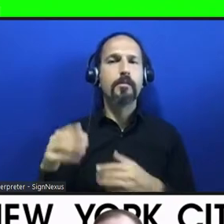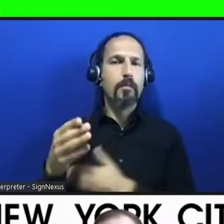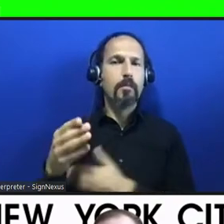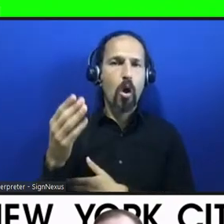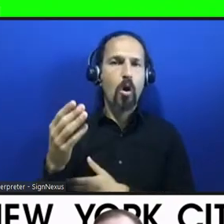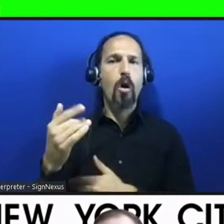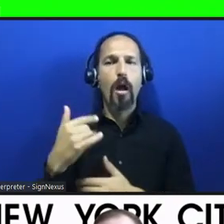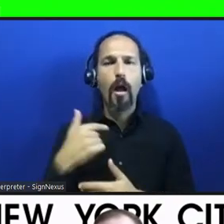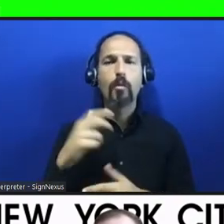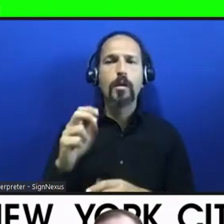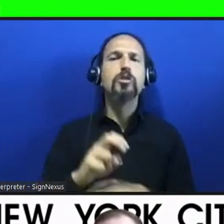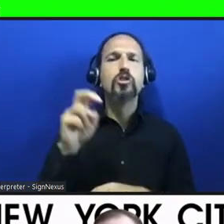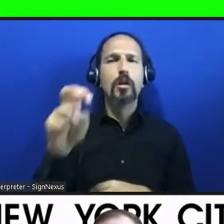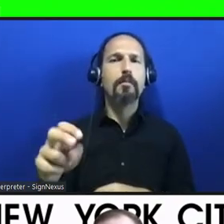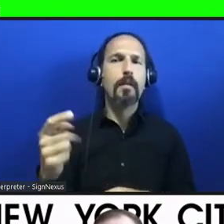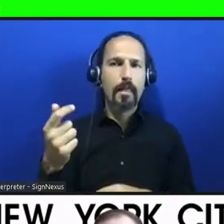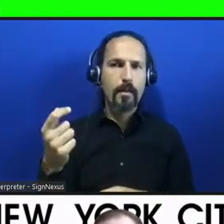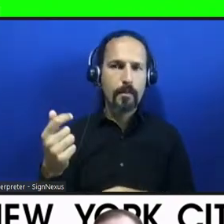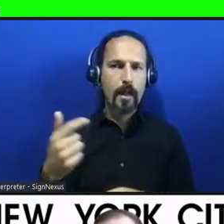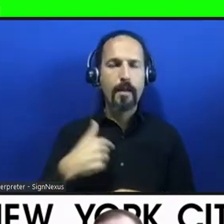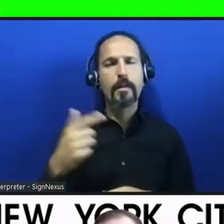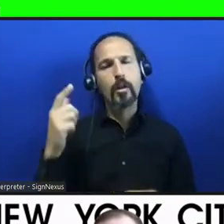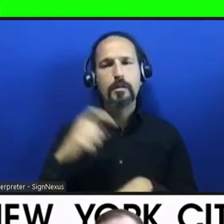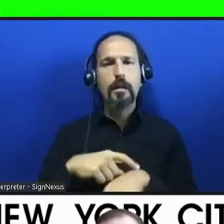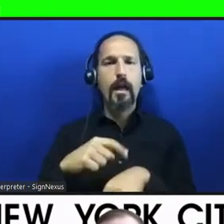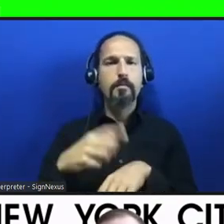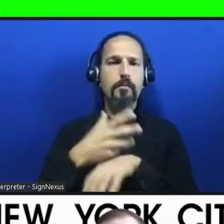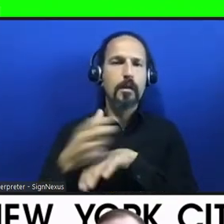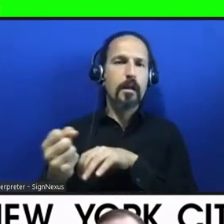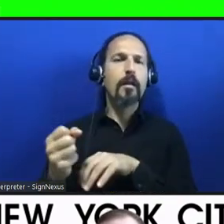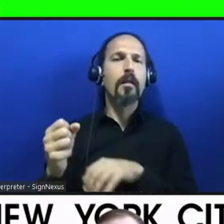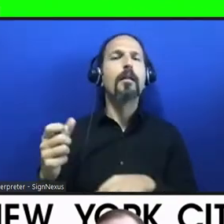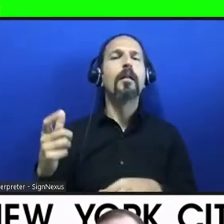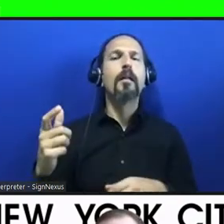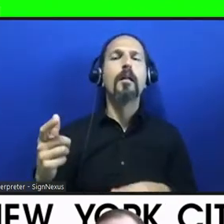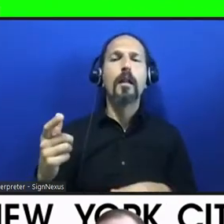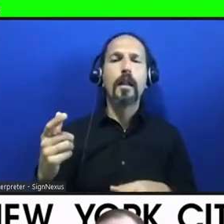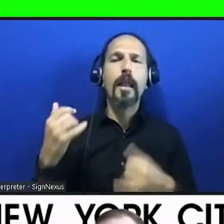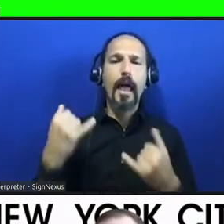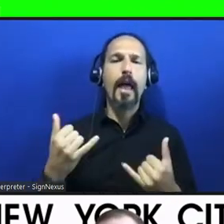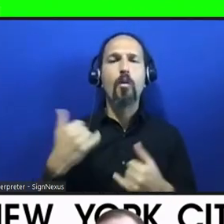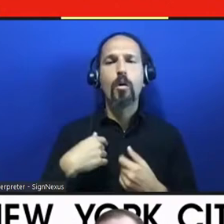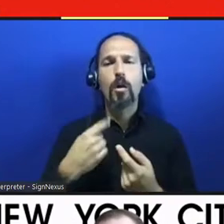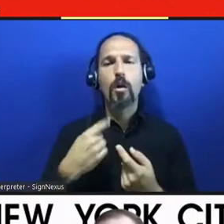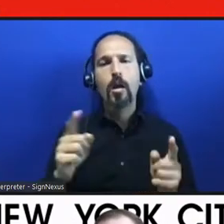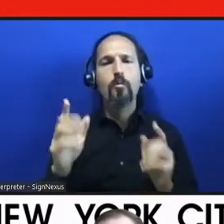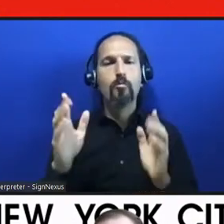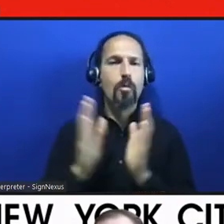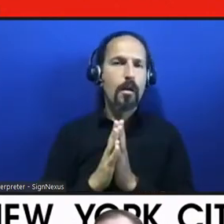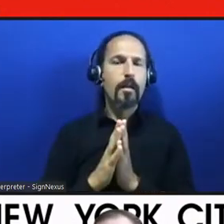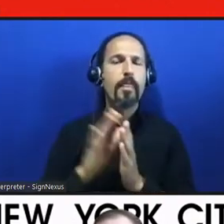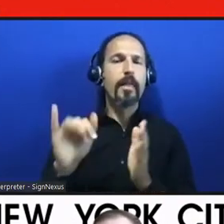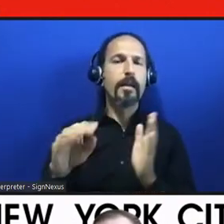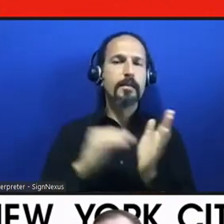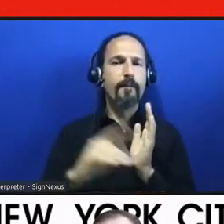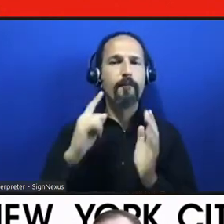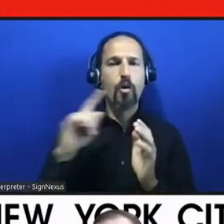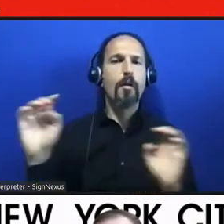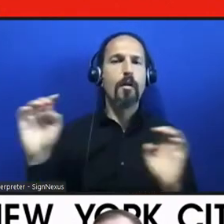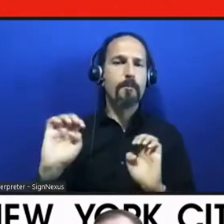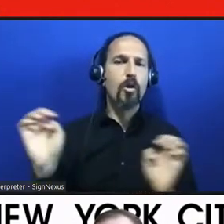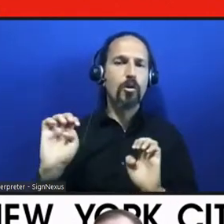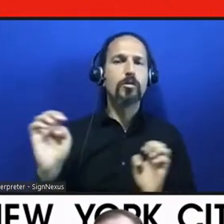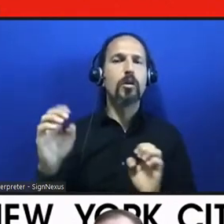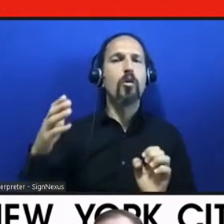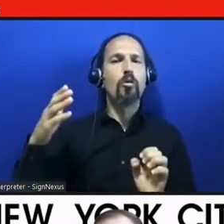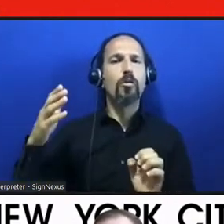like to skip ahead here a little bit I only have 30 seconds uh finally we respectfully request an exemption for emergency roadside